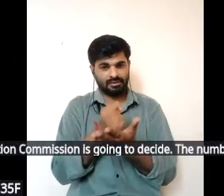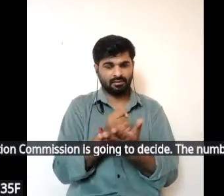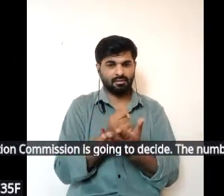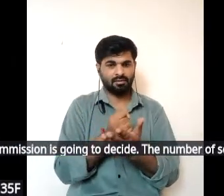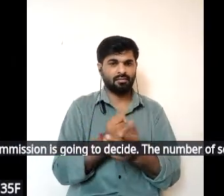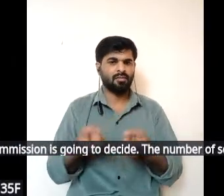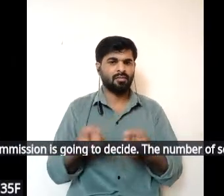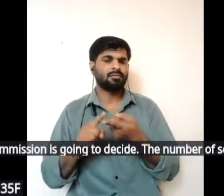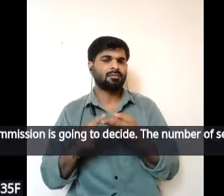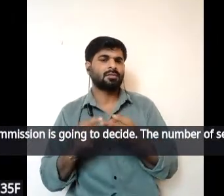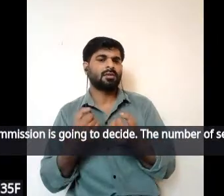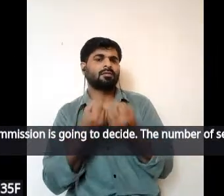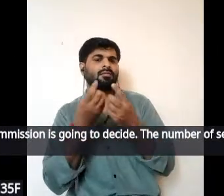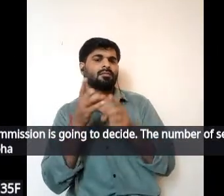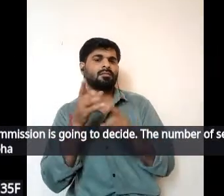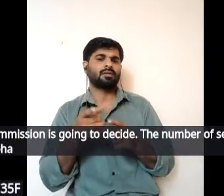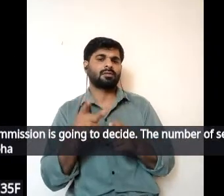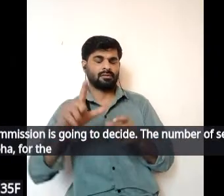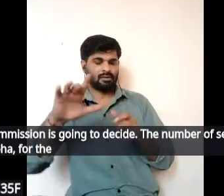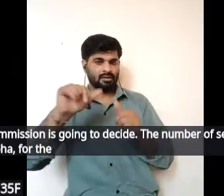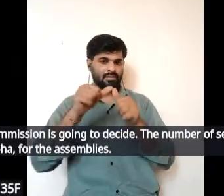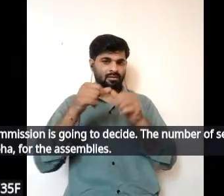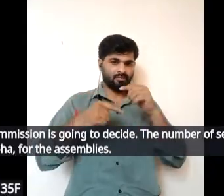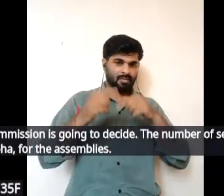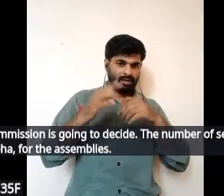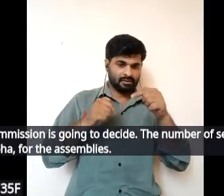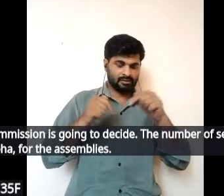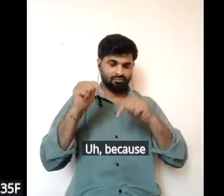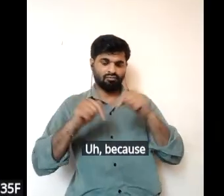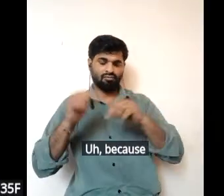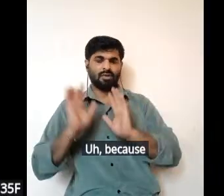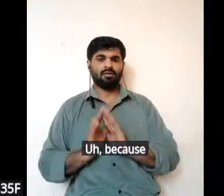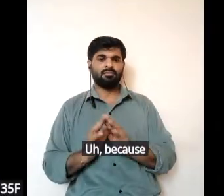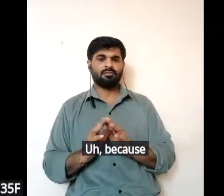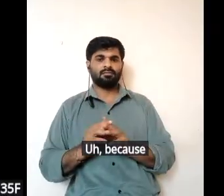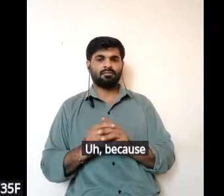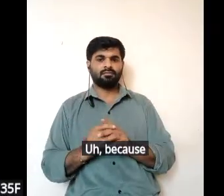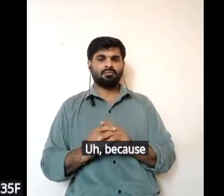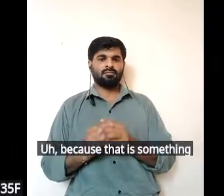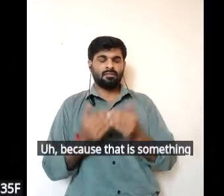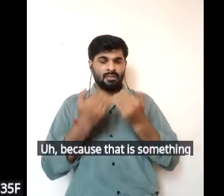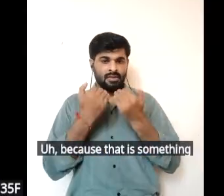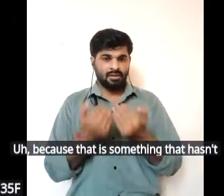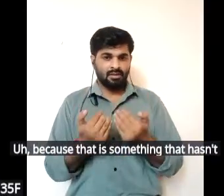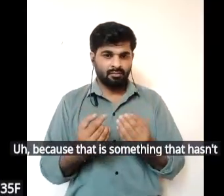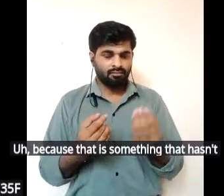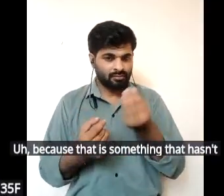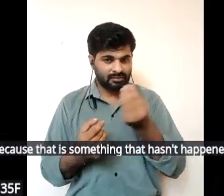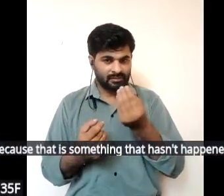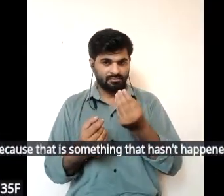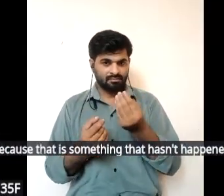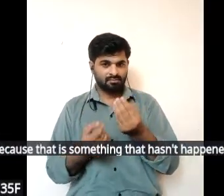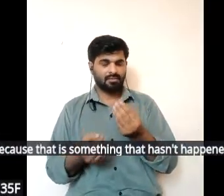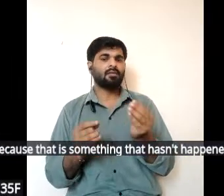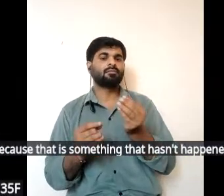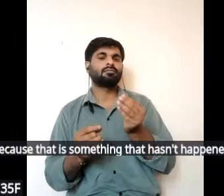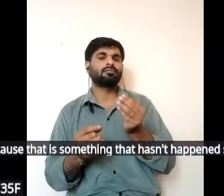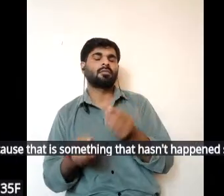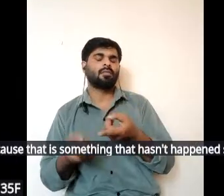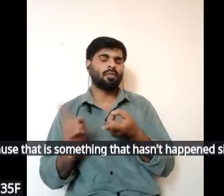state for the Lok Sabha, for the assemblies, because that is something that hasn't happened since